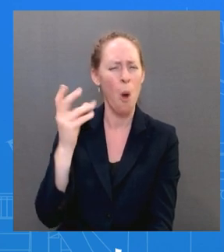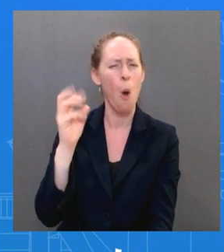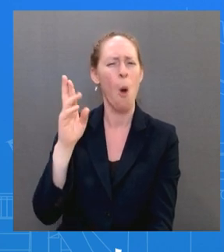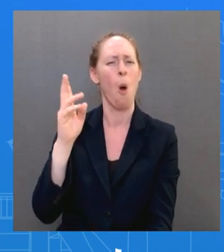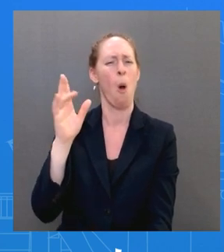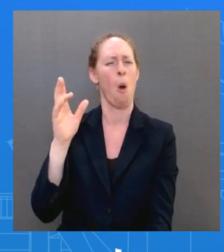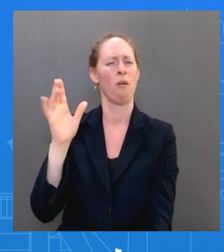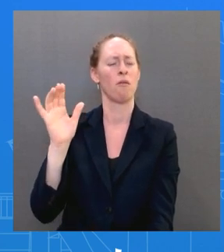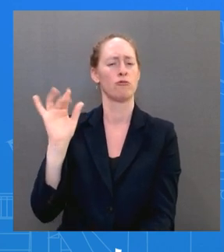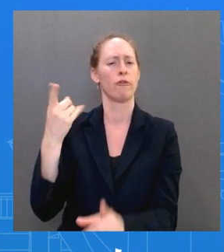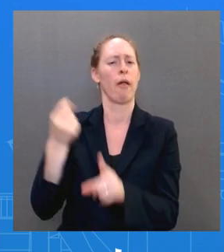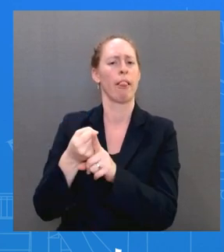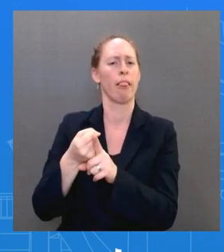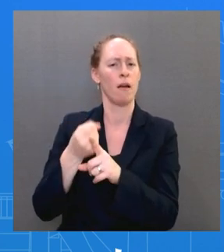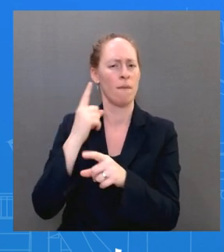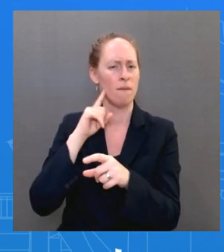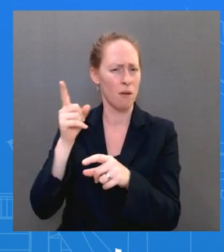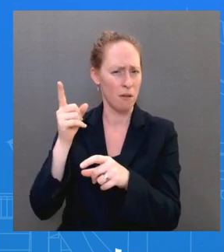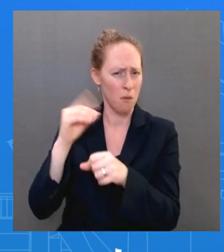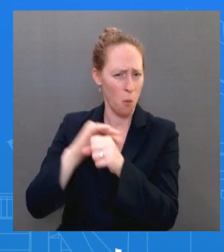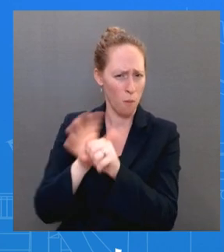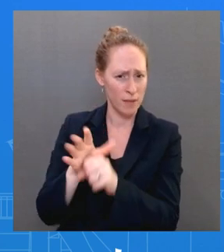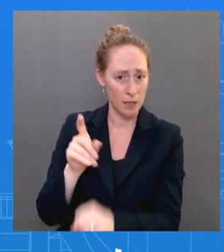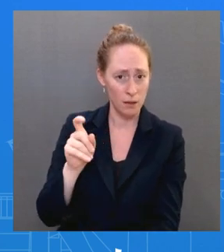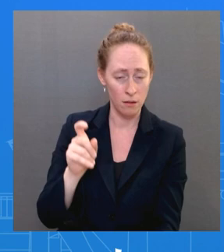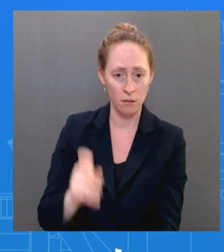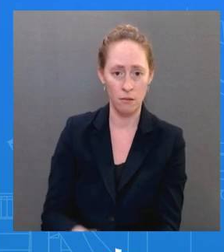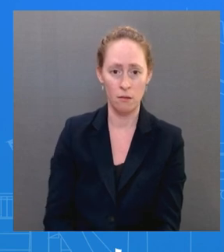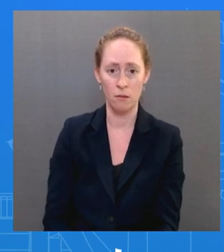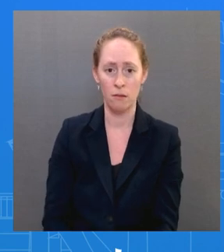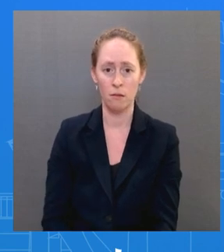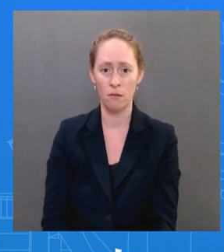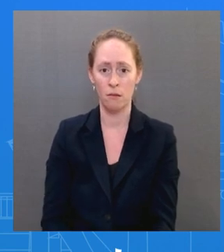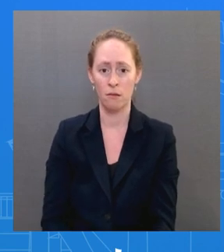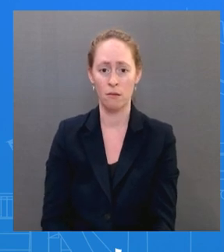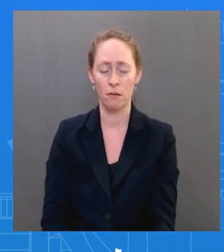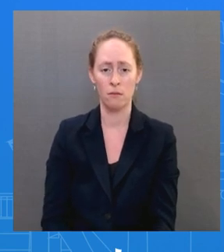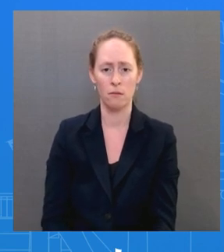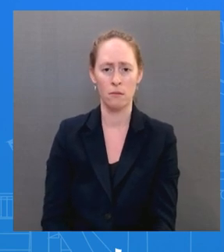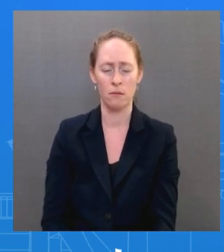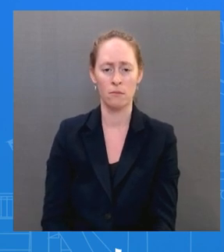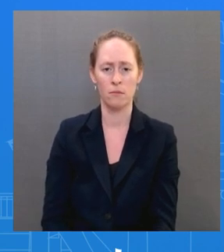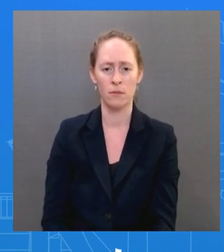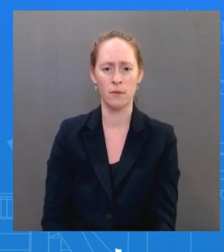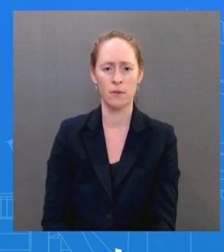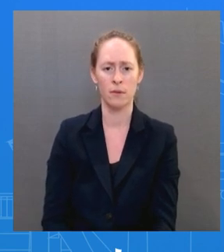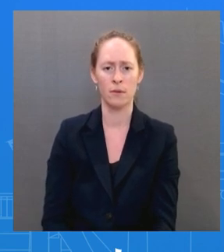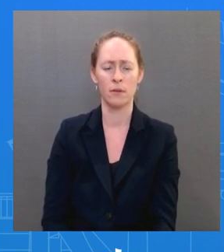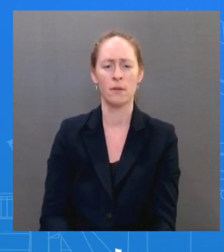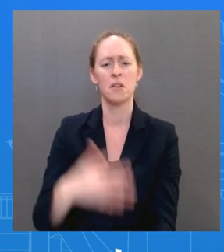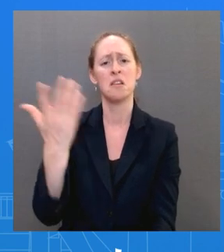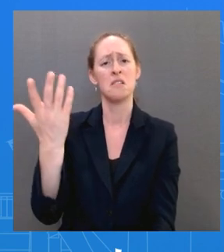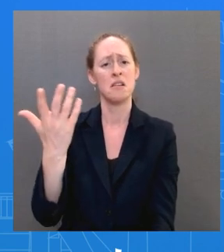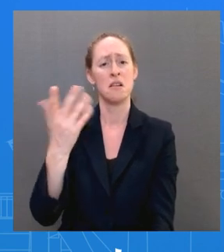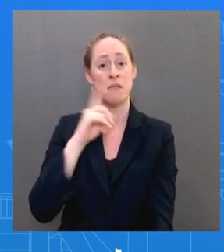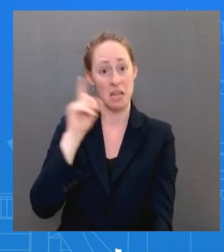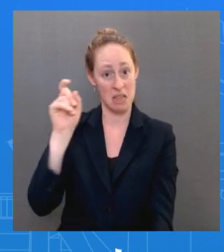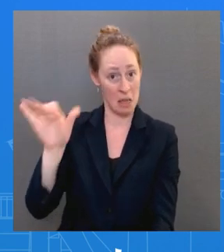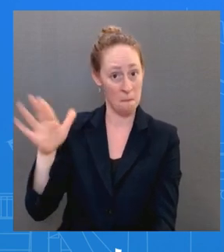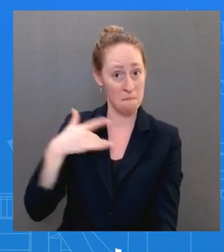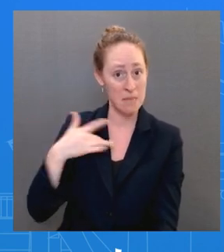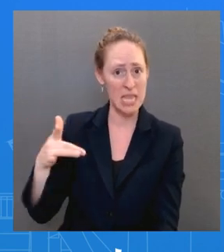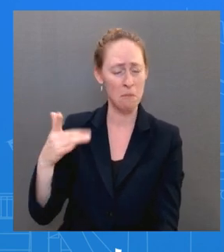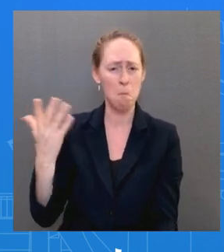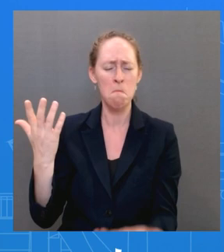airway disease, which is people often when they have a viral syndrome or when they, some people get it when they go out in the cold or some people get it when